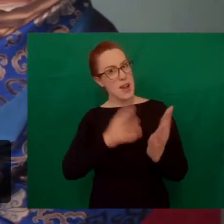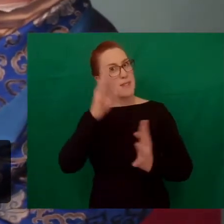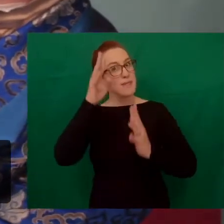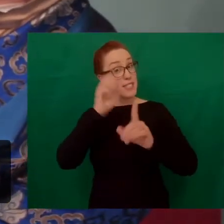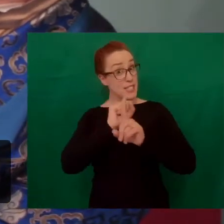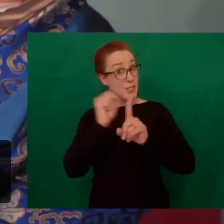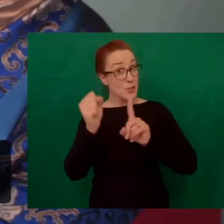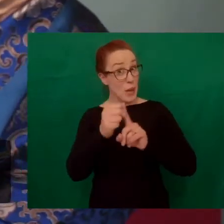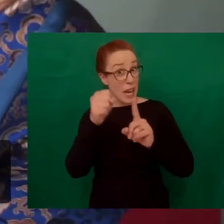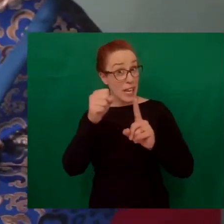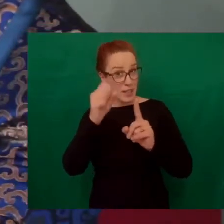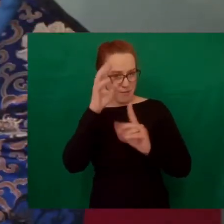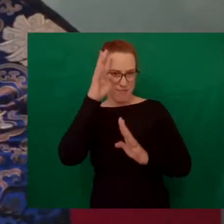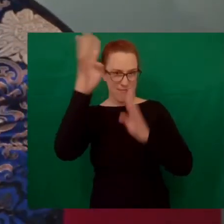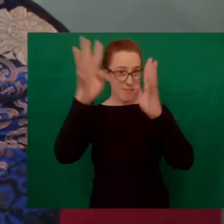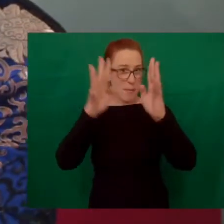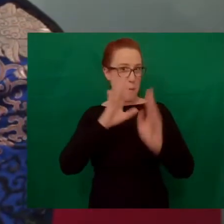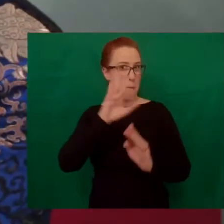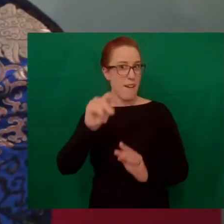them feel real.